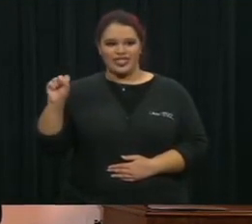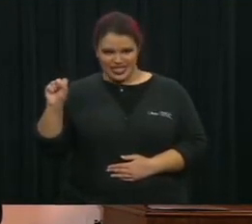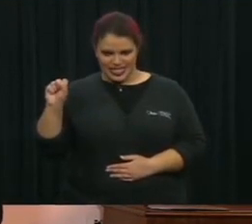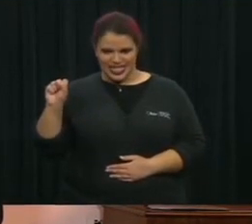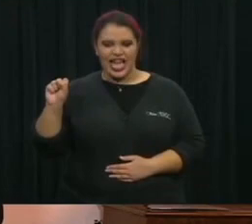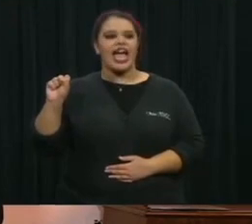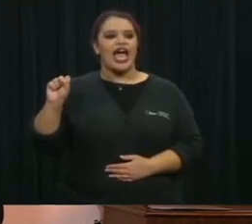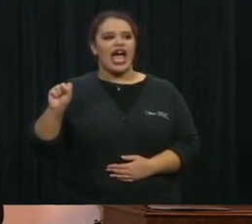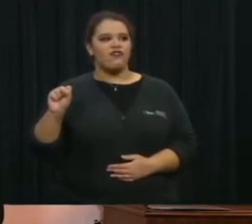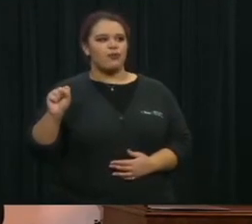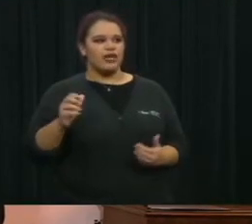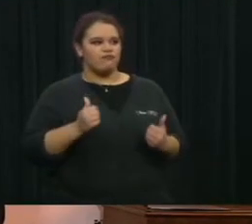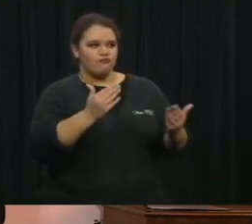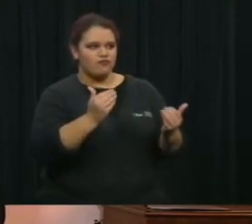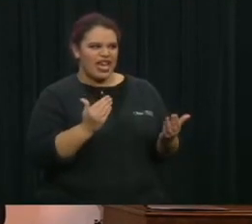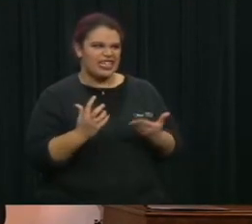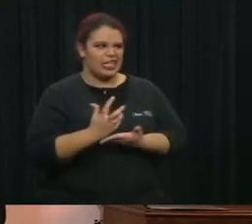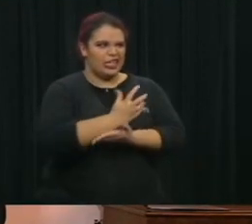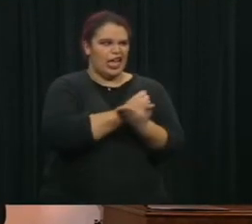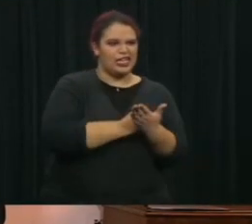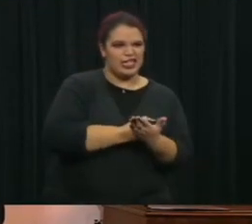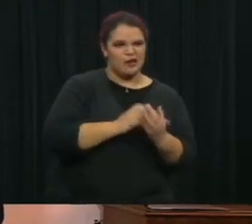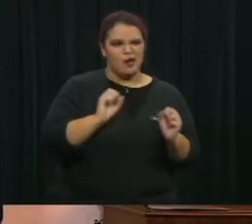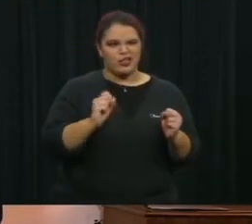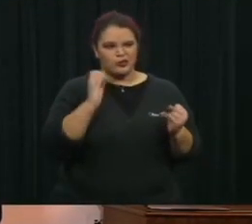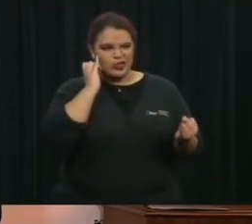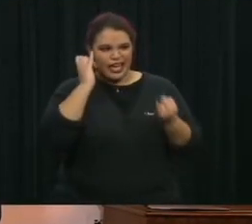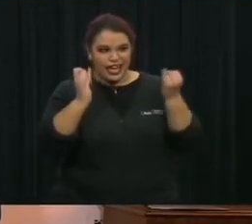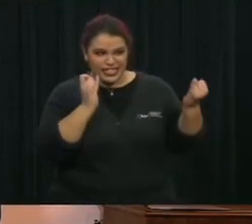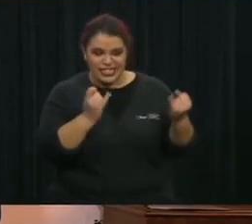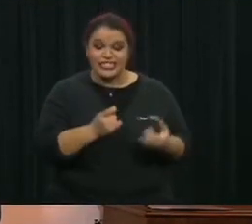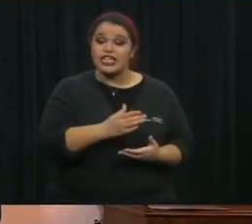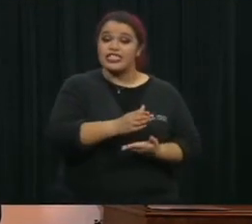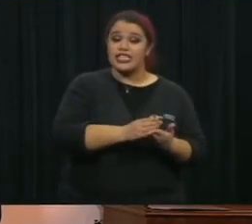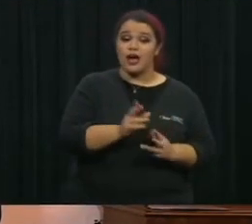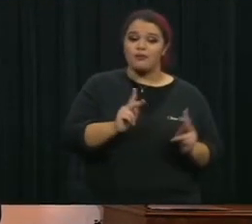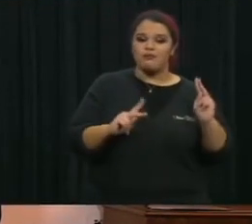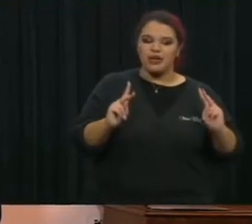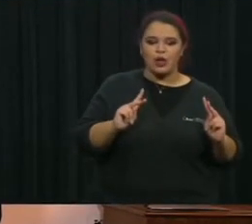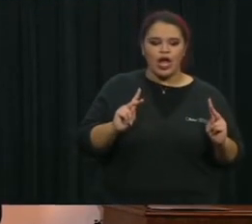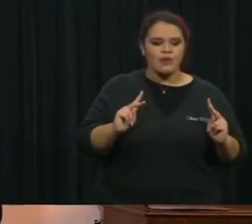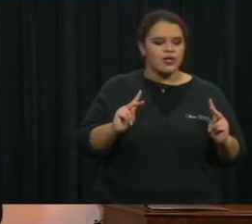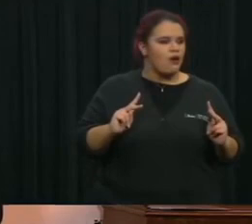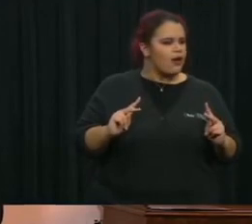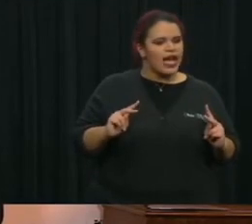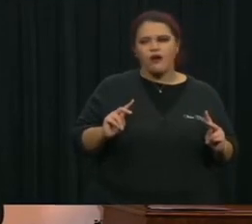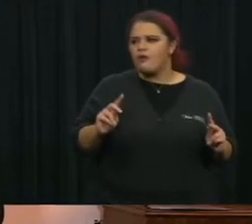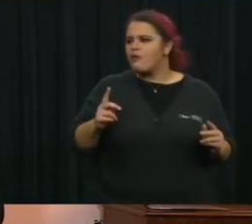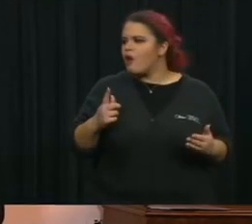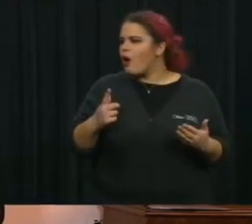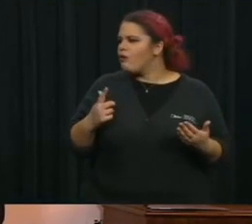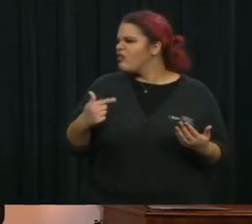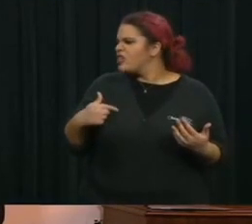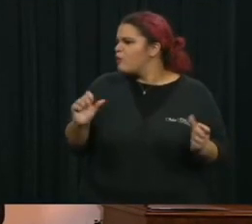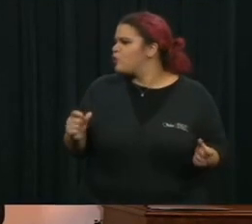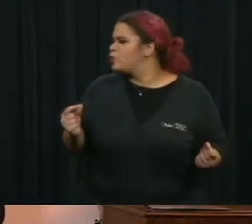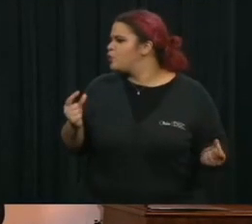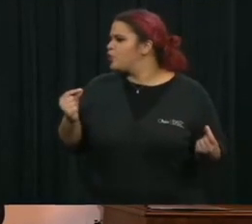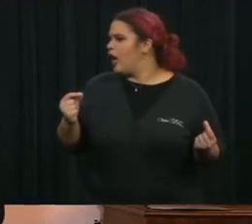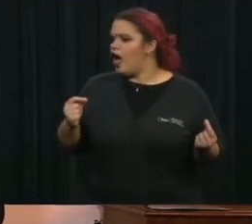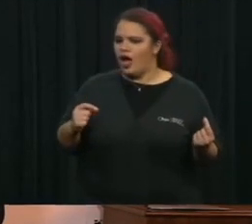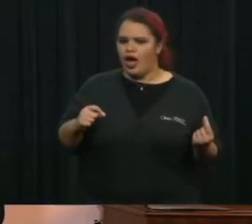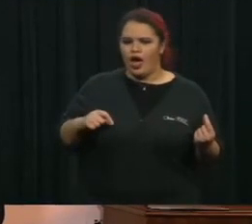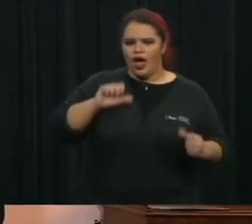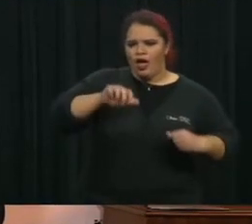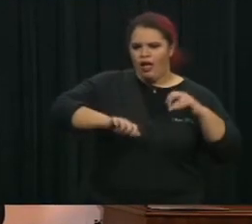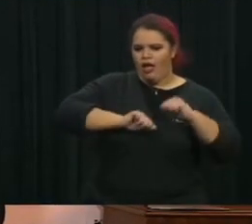who are starting the what-to-do lists, we've been trying to design some, but I think it should go viral,